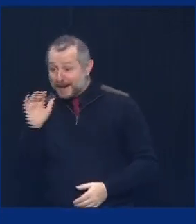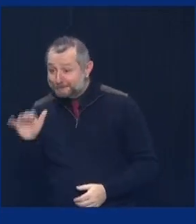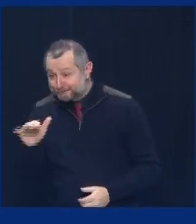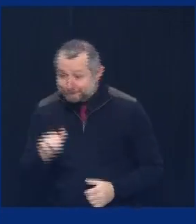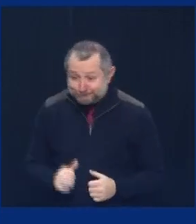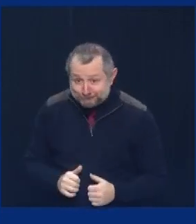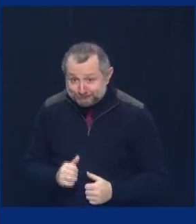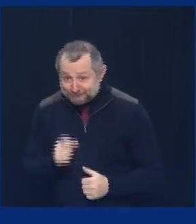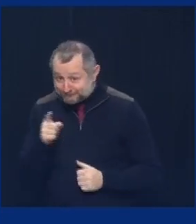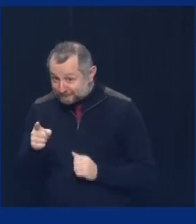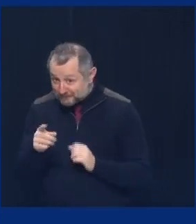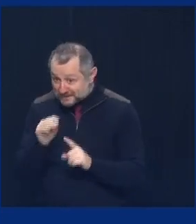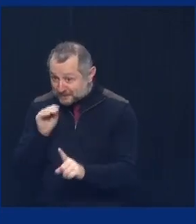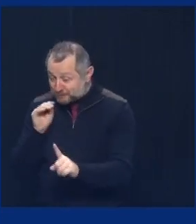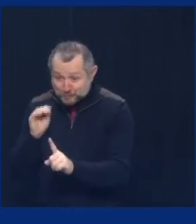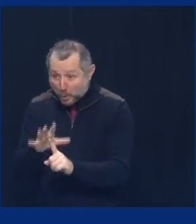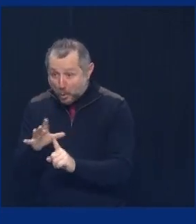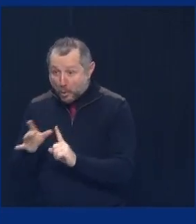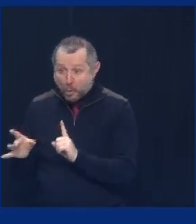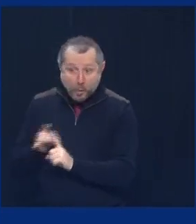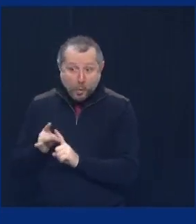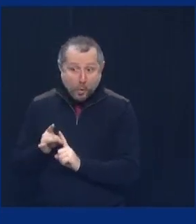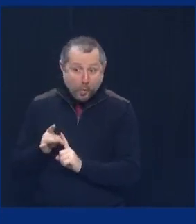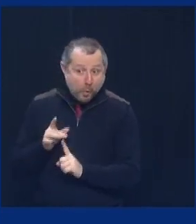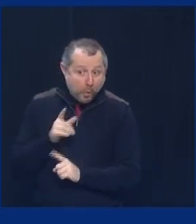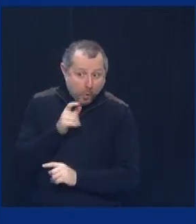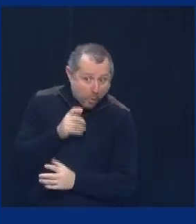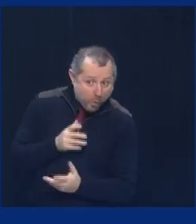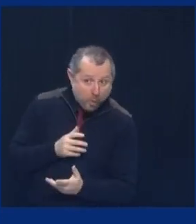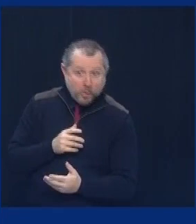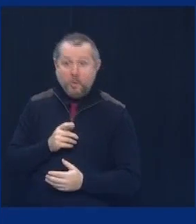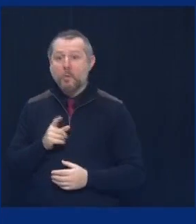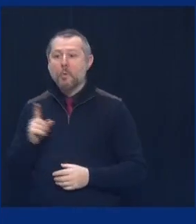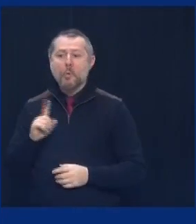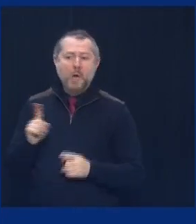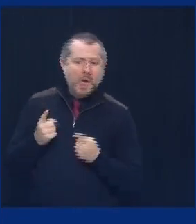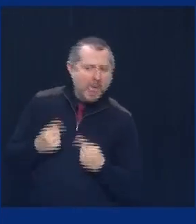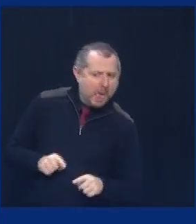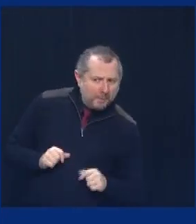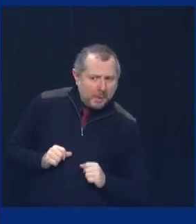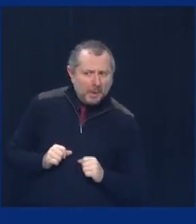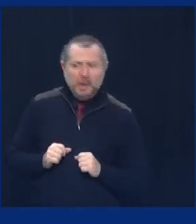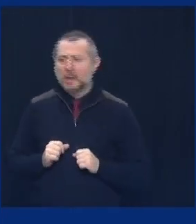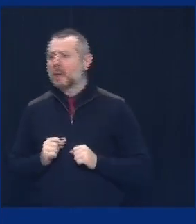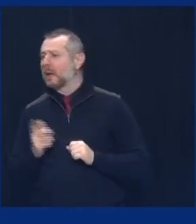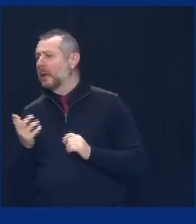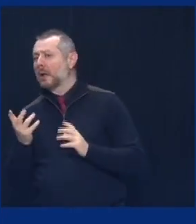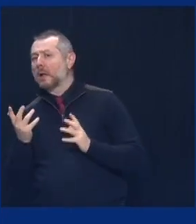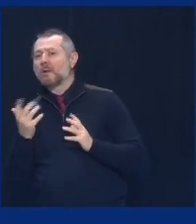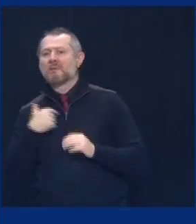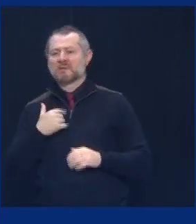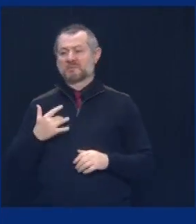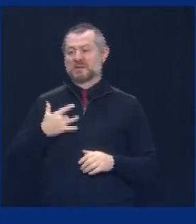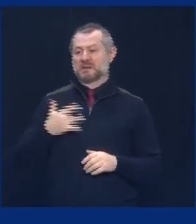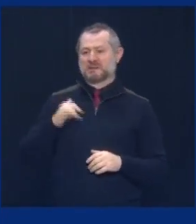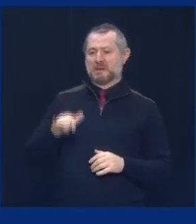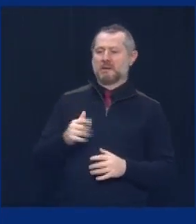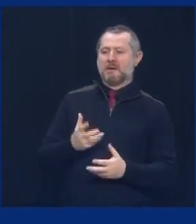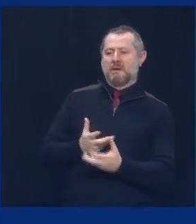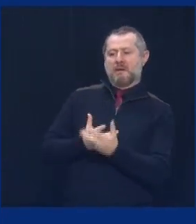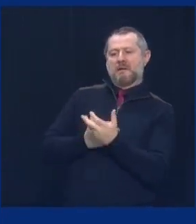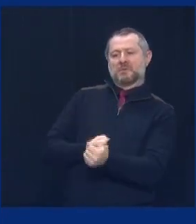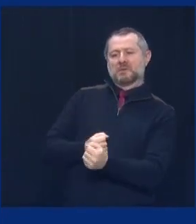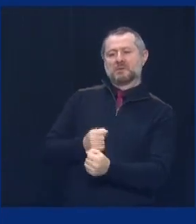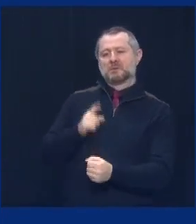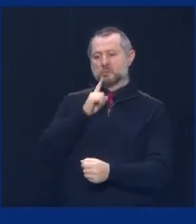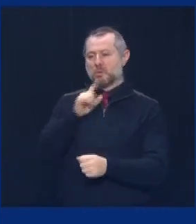you exposed to someone who was COVID positive? Where did that exposure happen? So we know with the certainty of what that